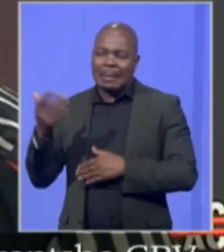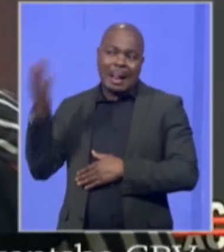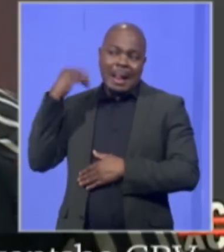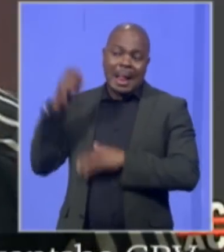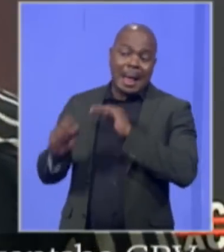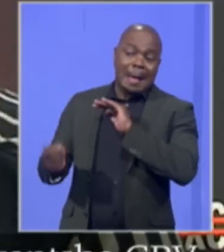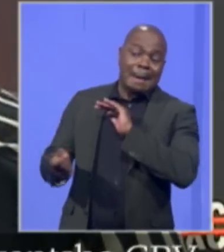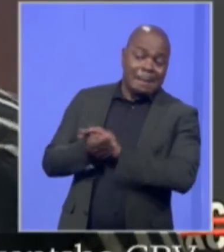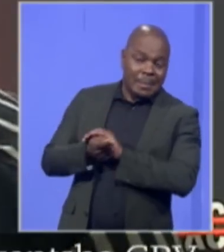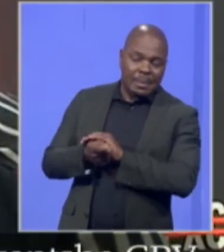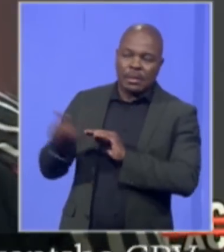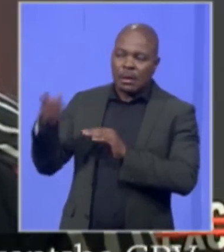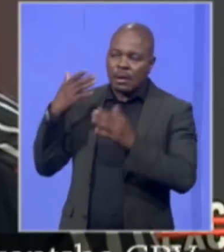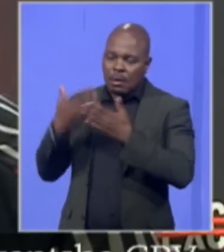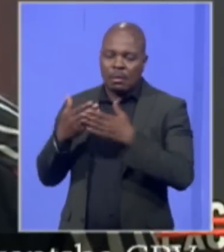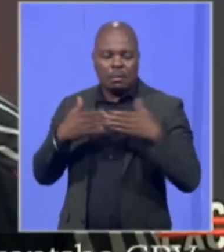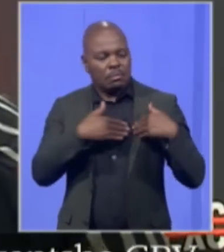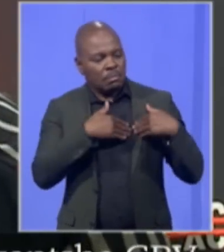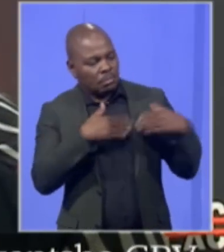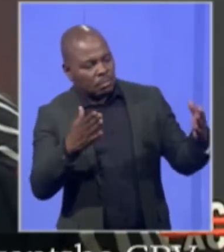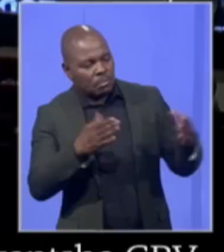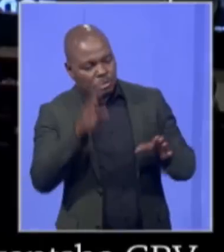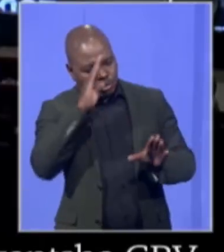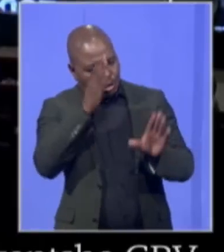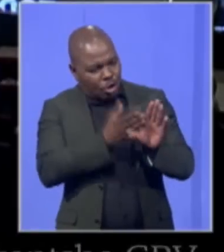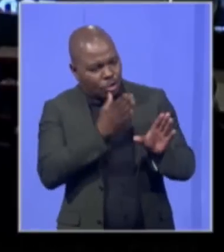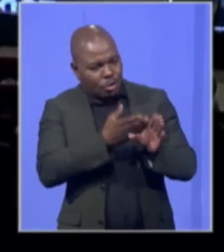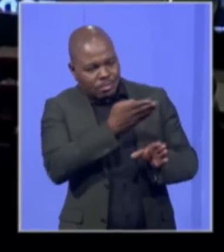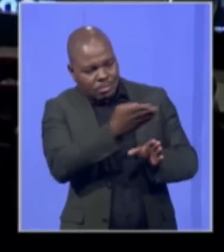past, they can come to us as psychologists